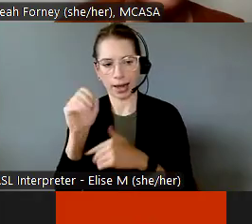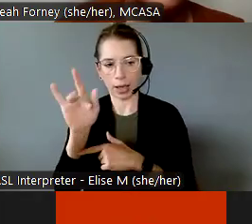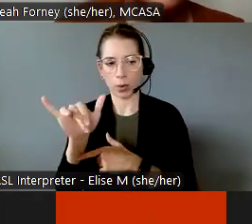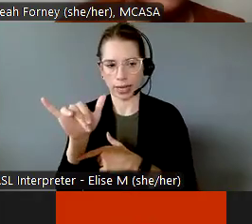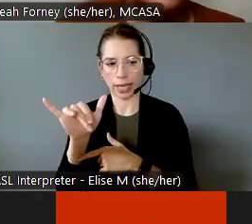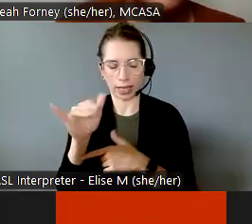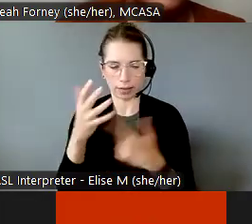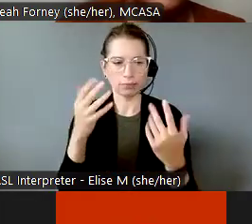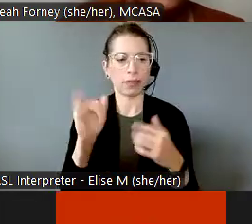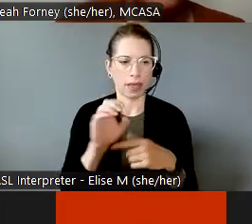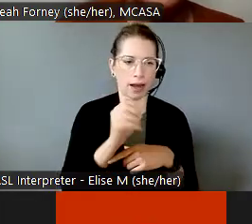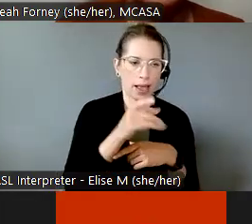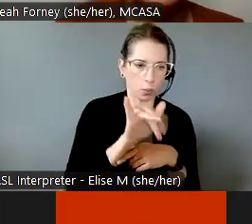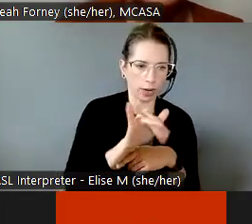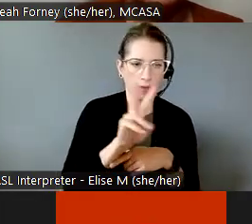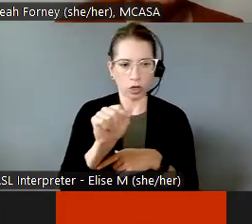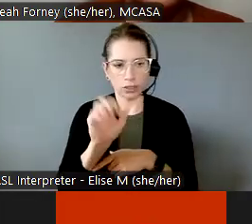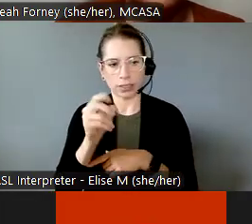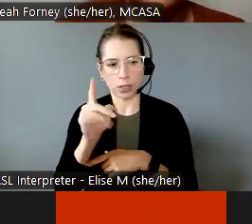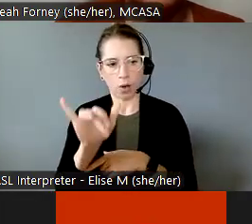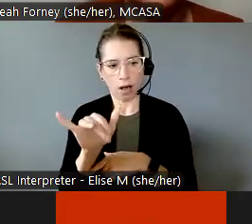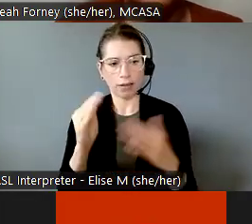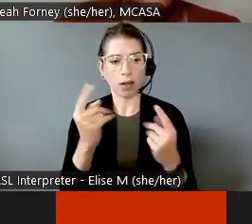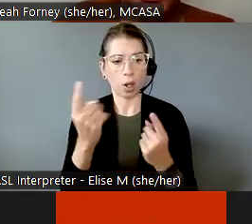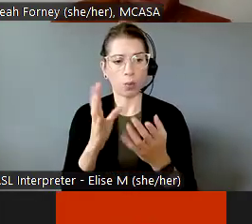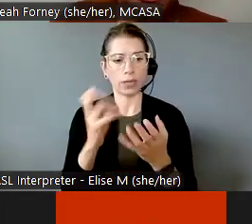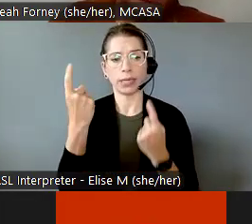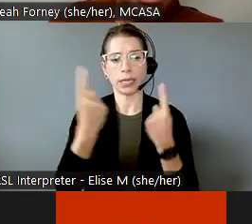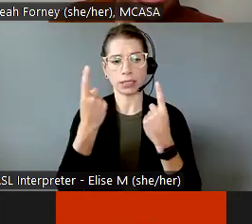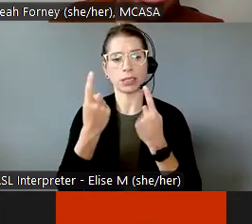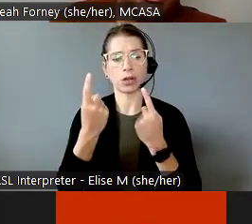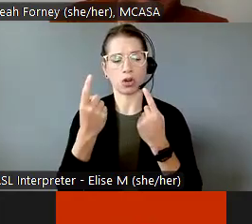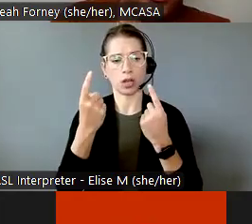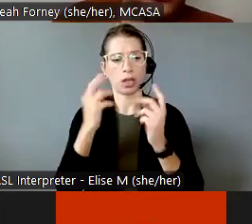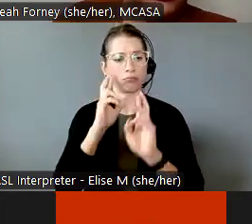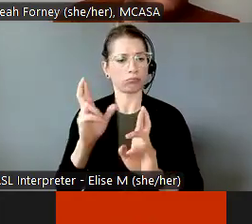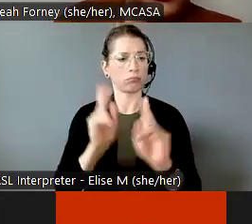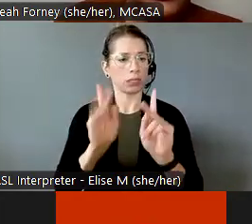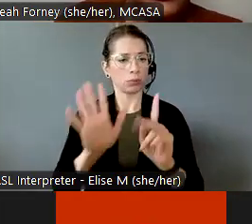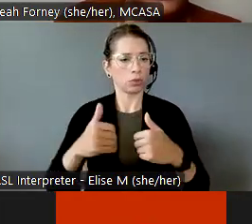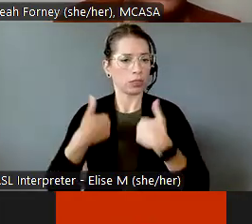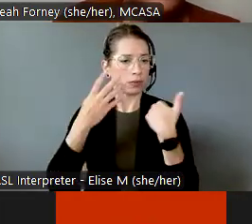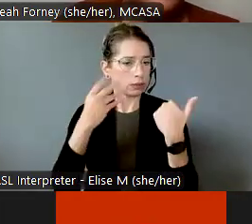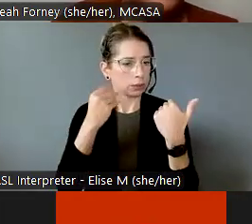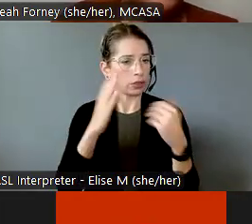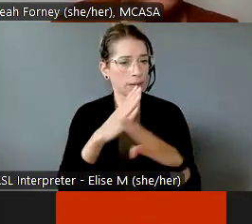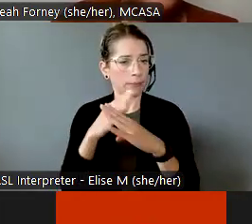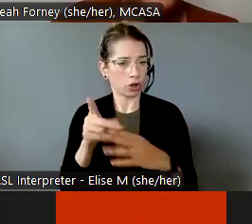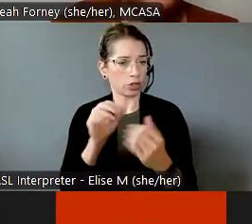equity versus equality, always be considerate of individuals' lived experiences and the barriers they face.